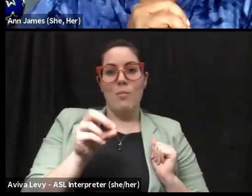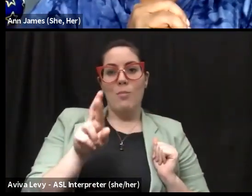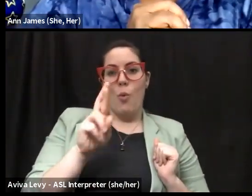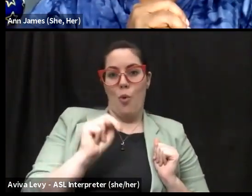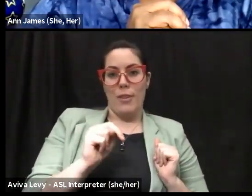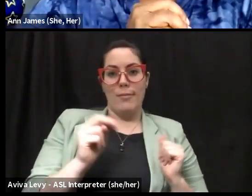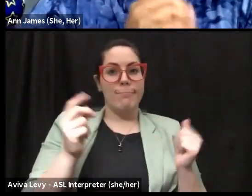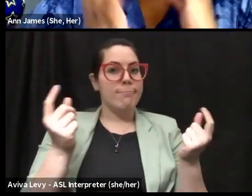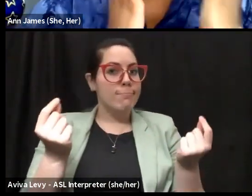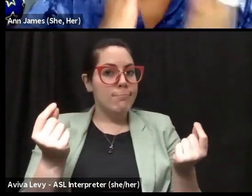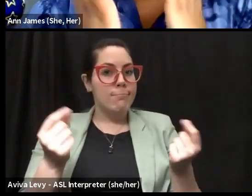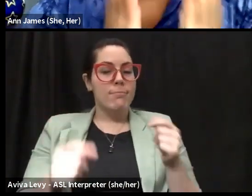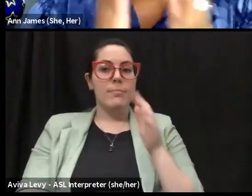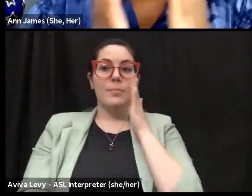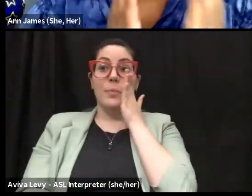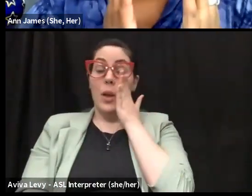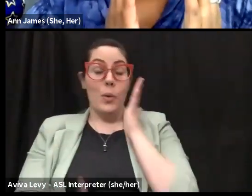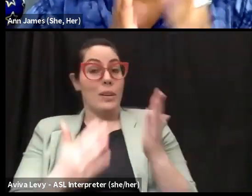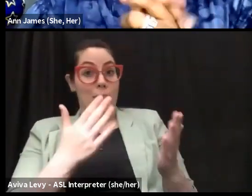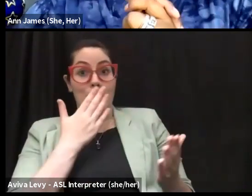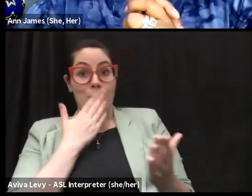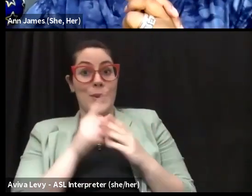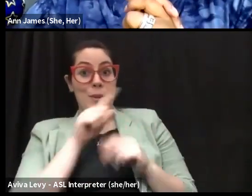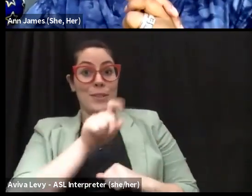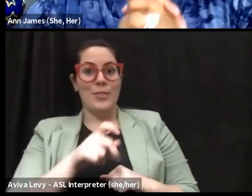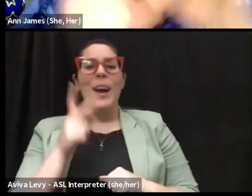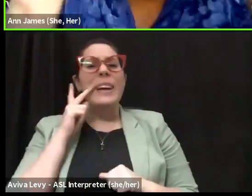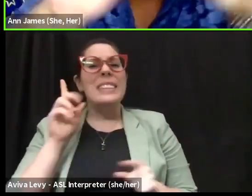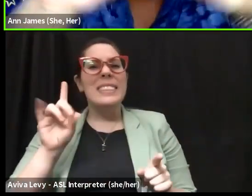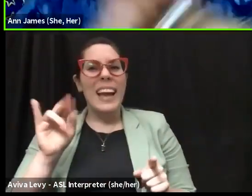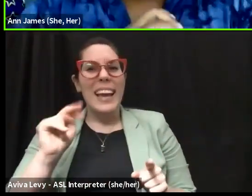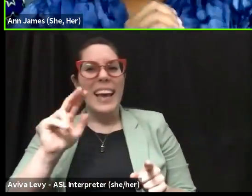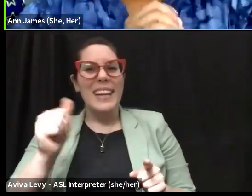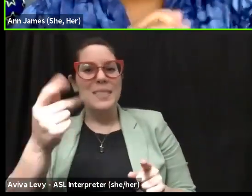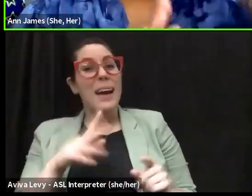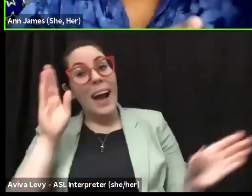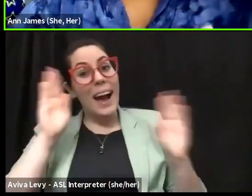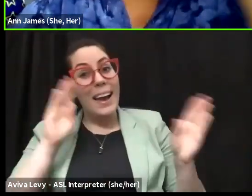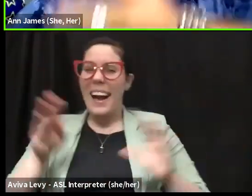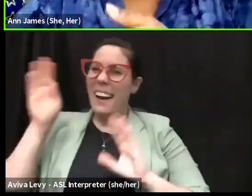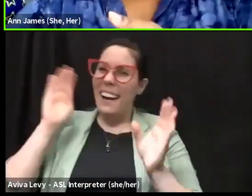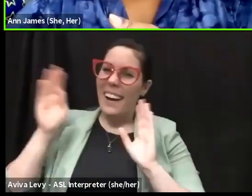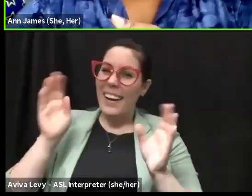Right. That's an amazing question. I see Diana's back. Hi.